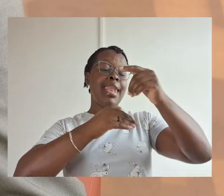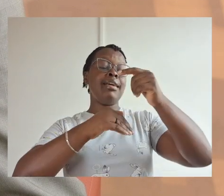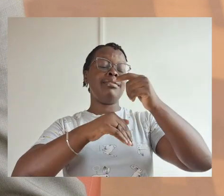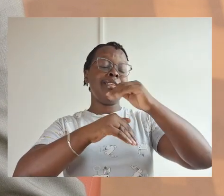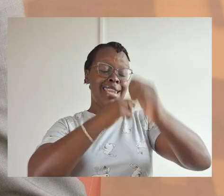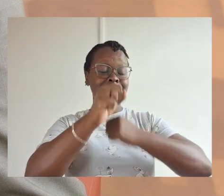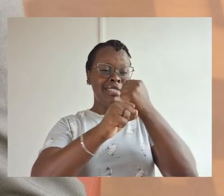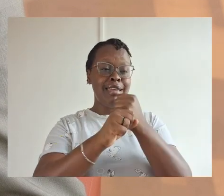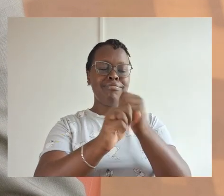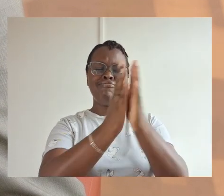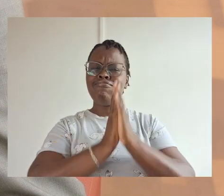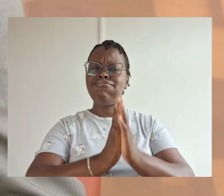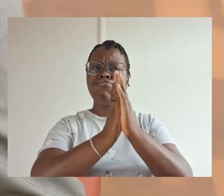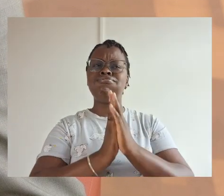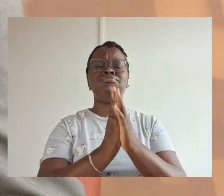inshallah, this